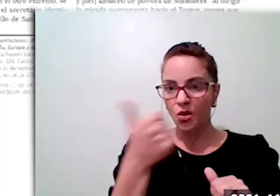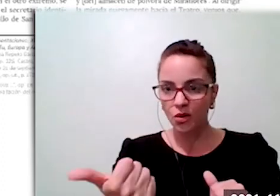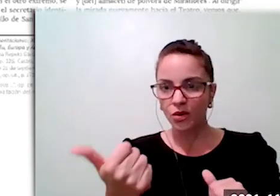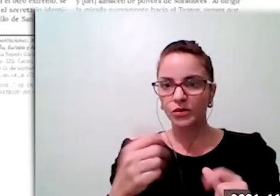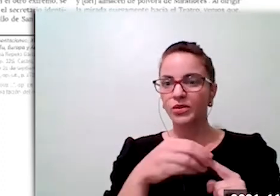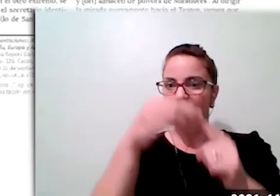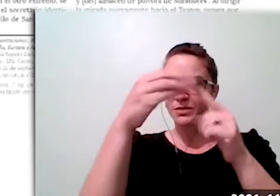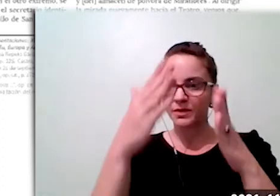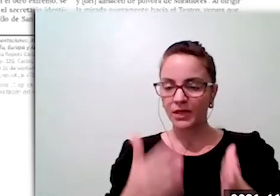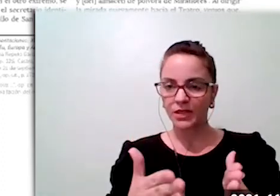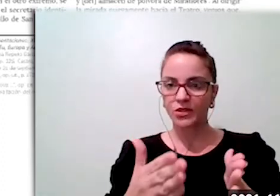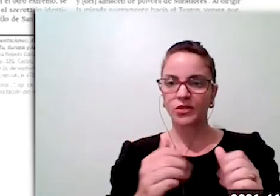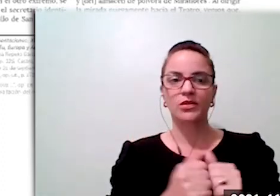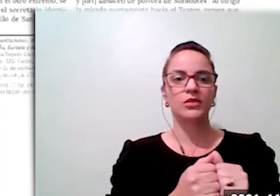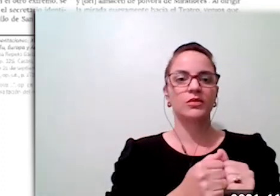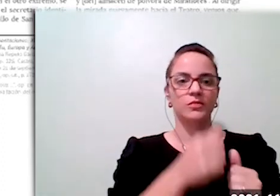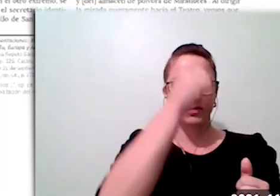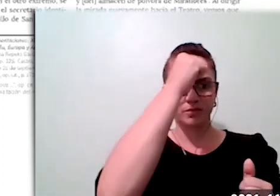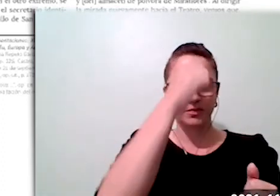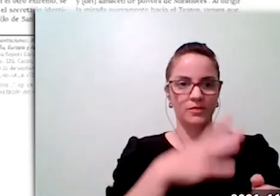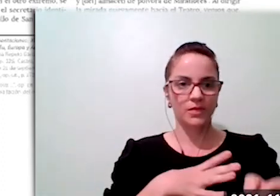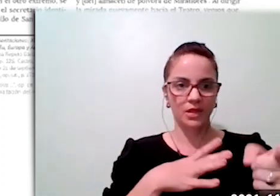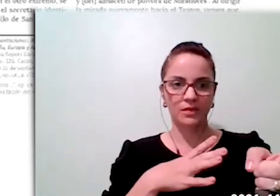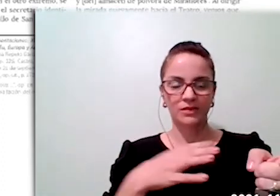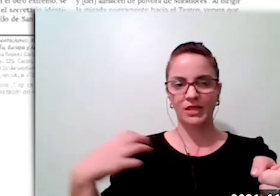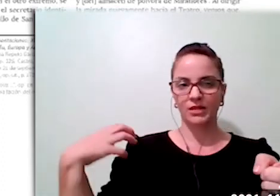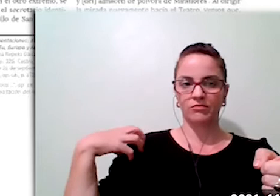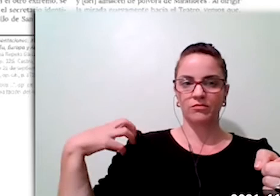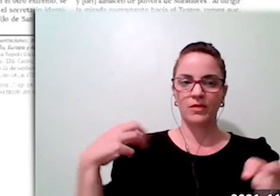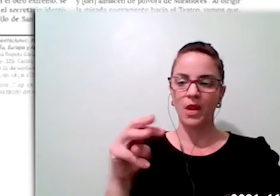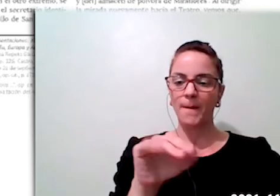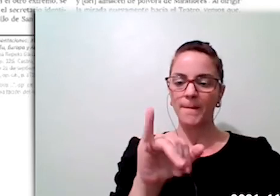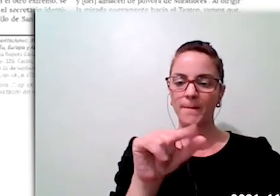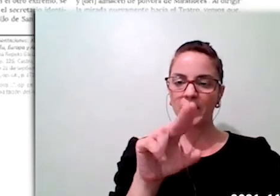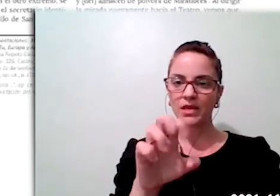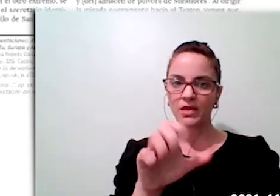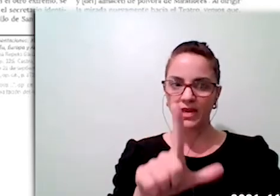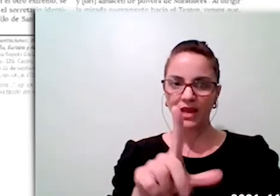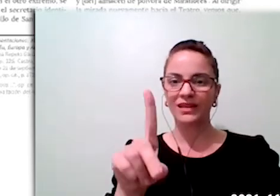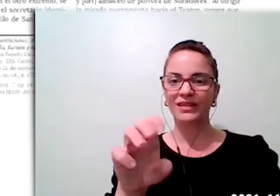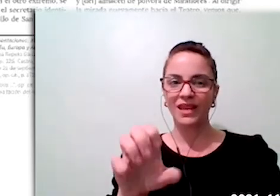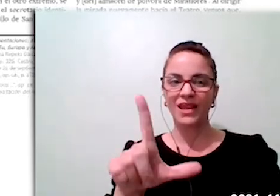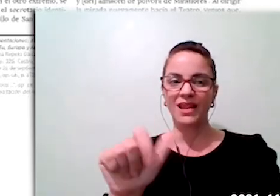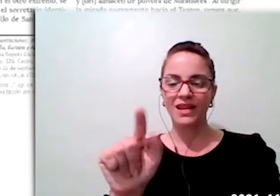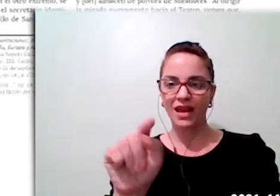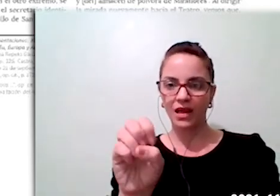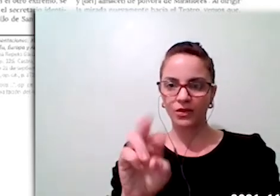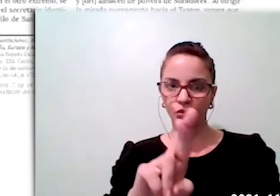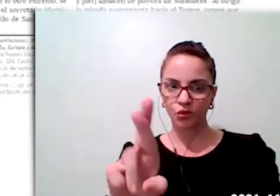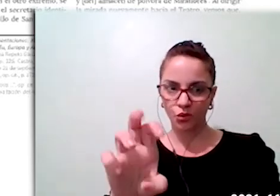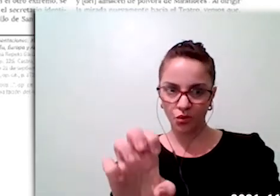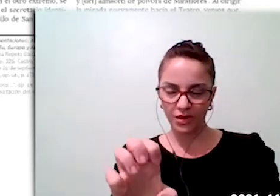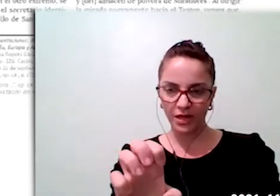specialist is the personification of Captain General Miguel de la Torre by American artist Eliab